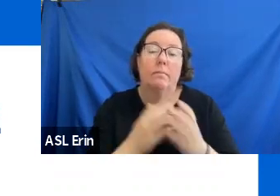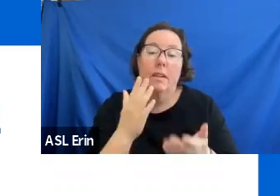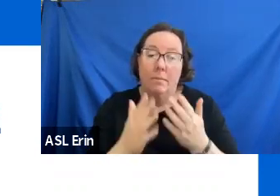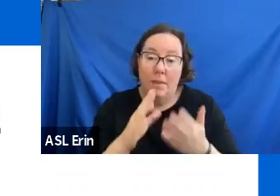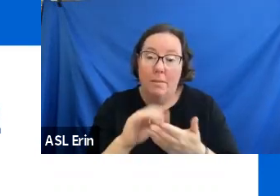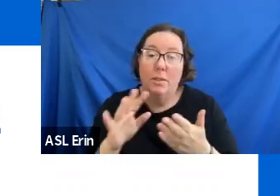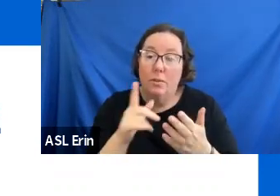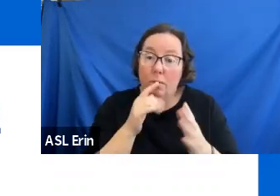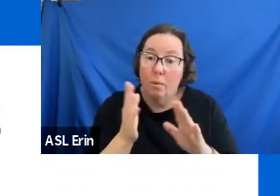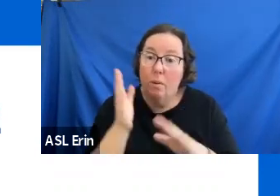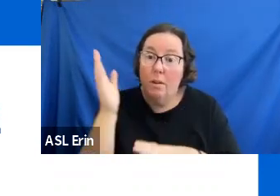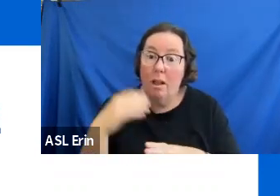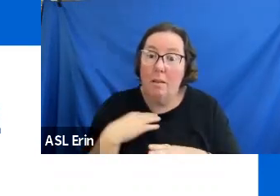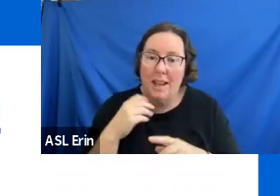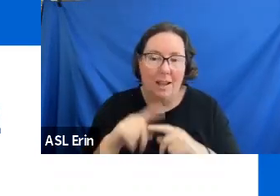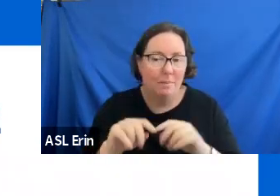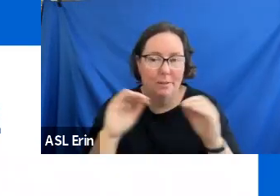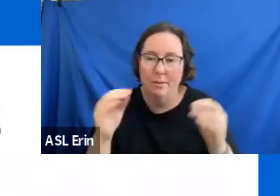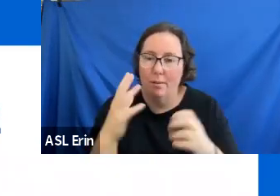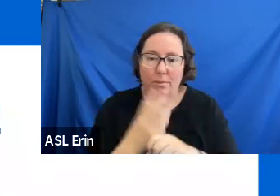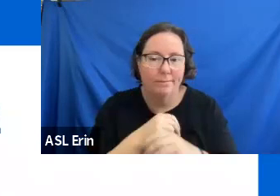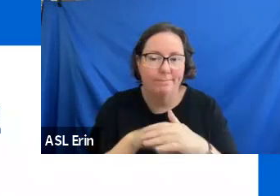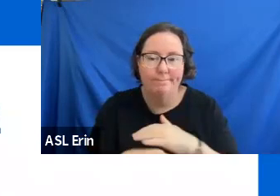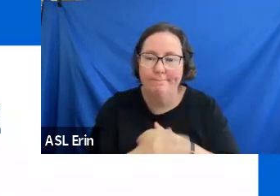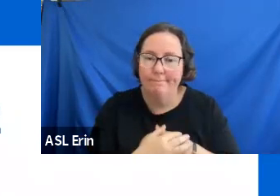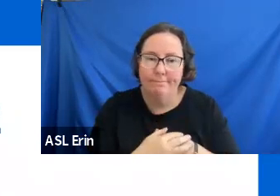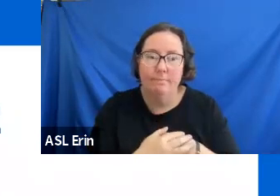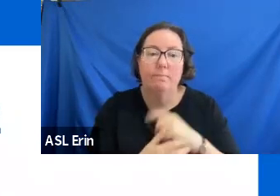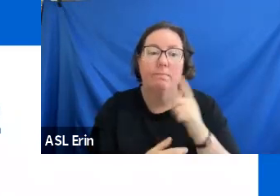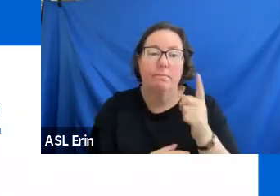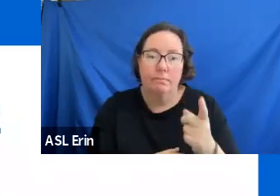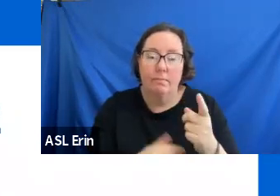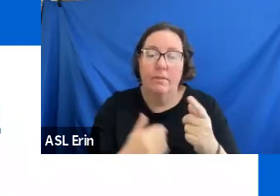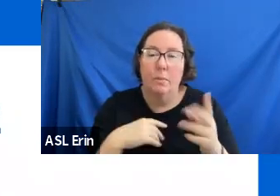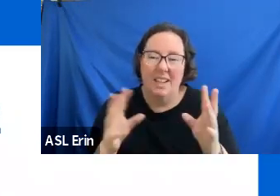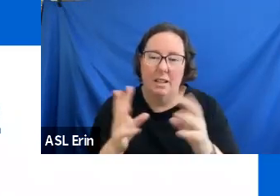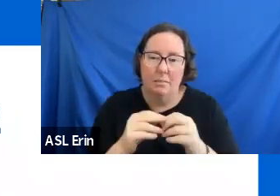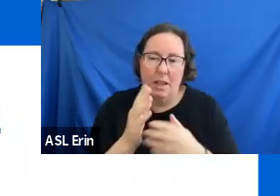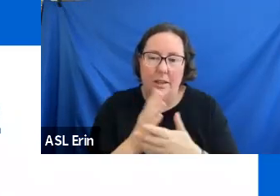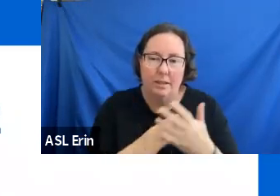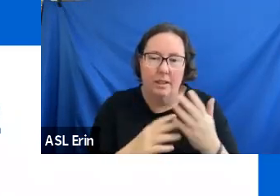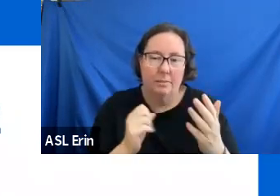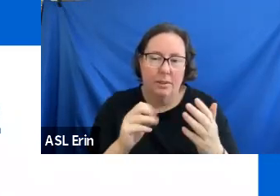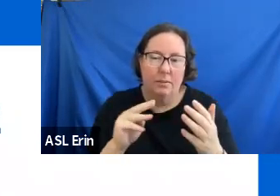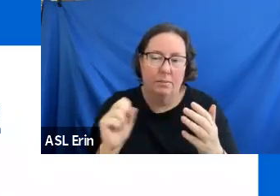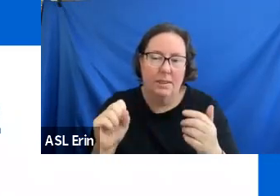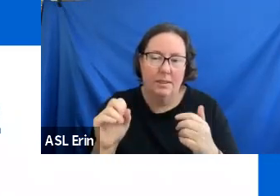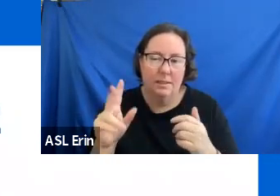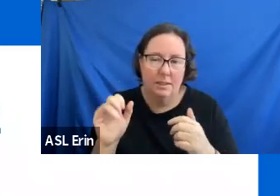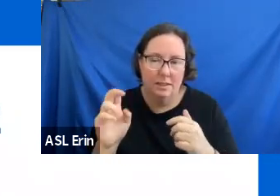who applied, but none of them received an invitation. We did combine, so I think to Ms.